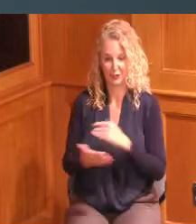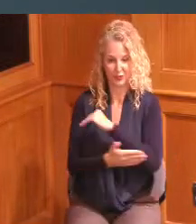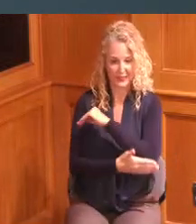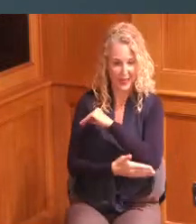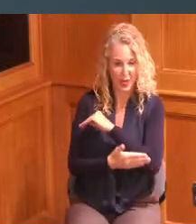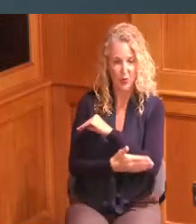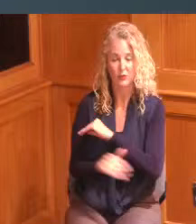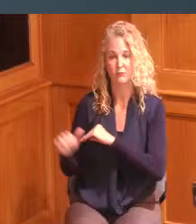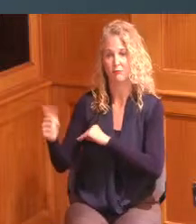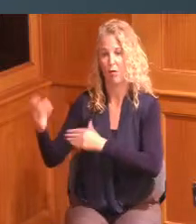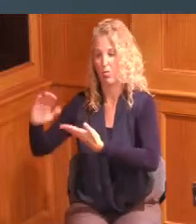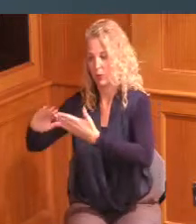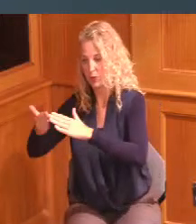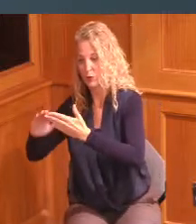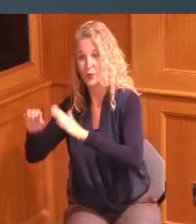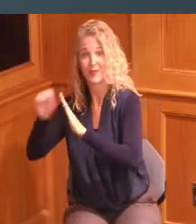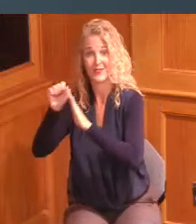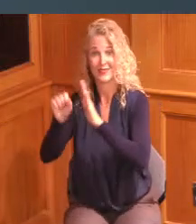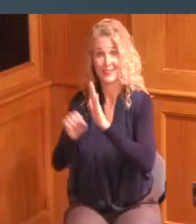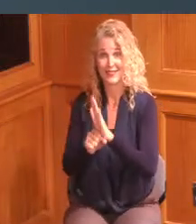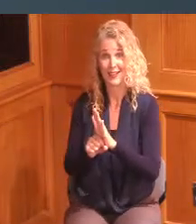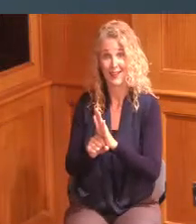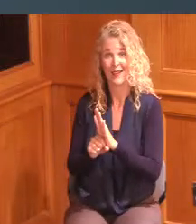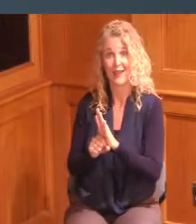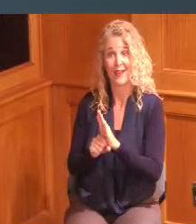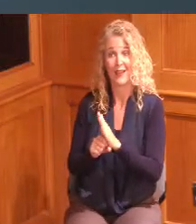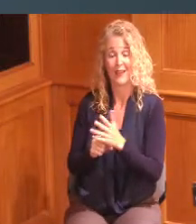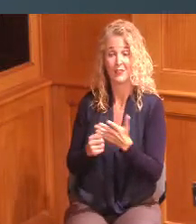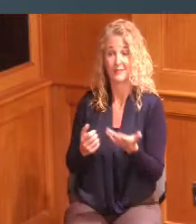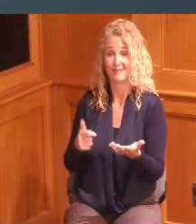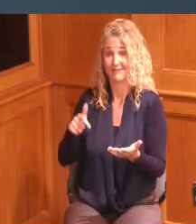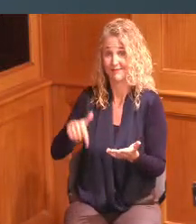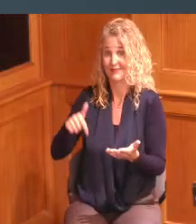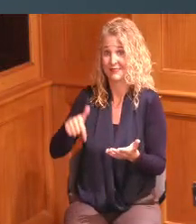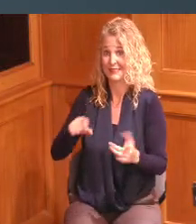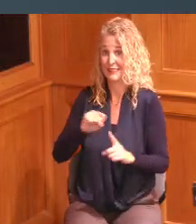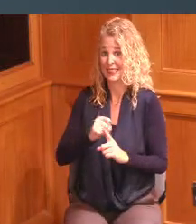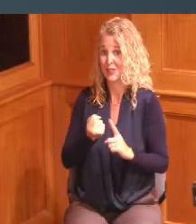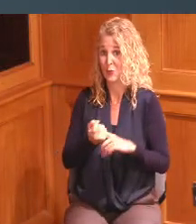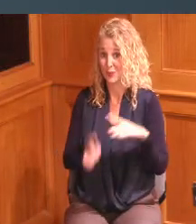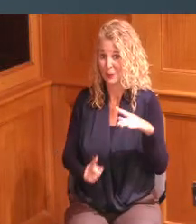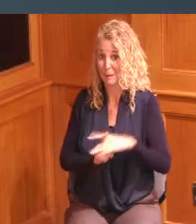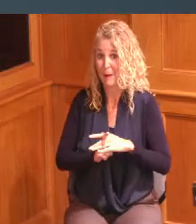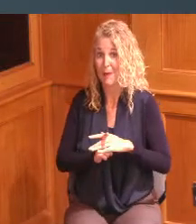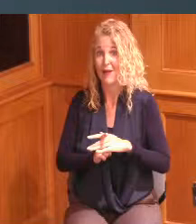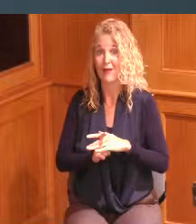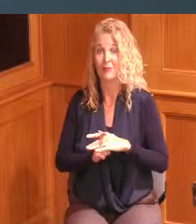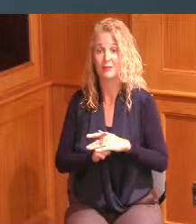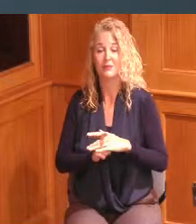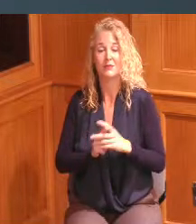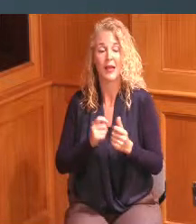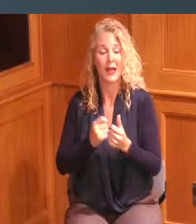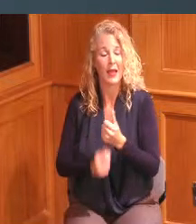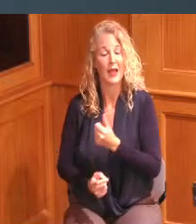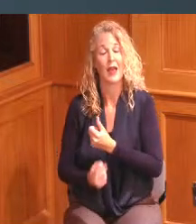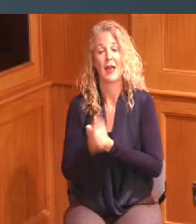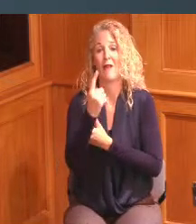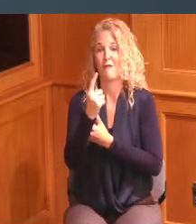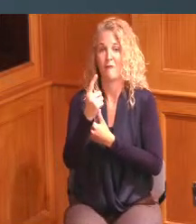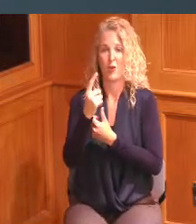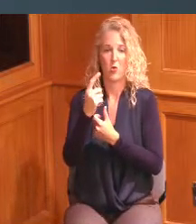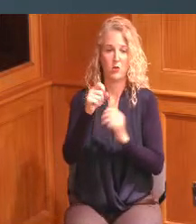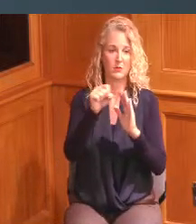counties, as well as the state, that we had everybody from local to county to state to